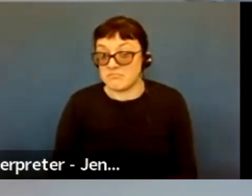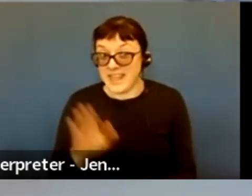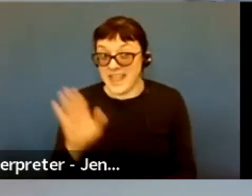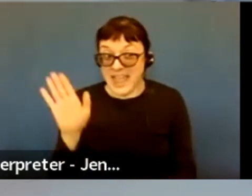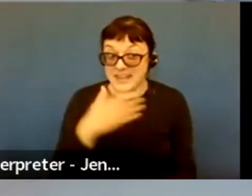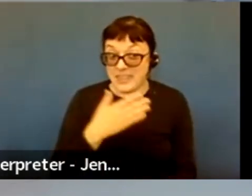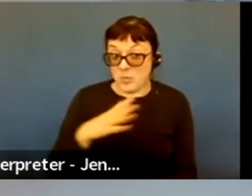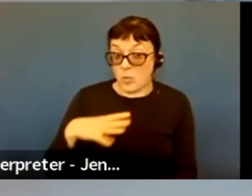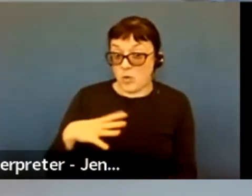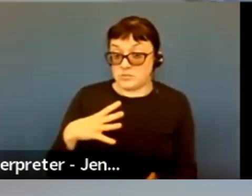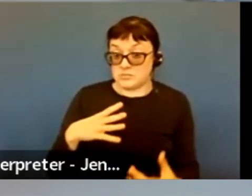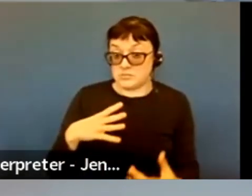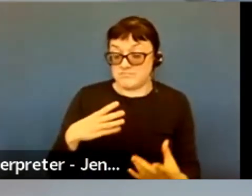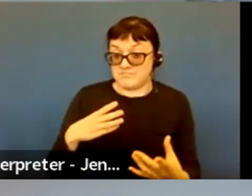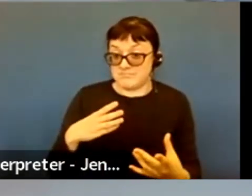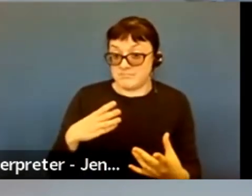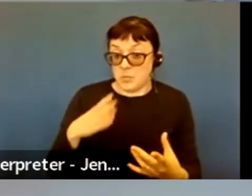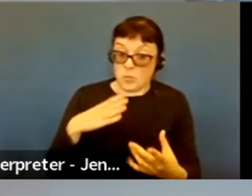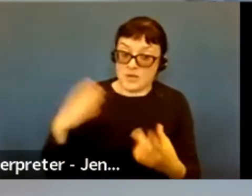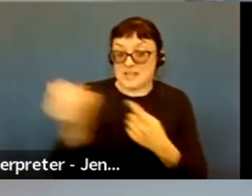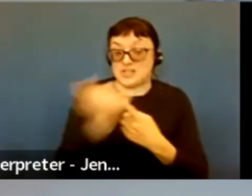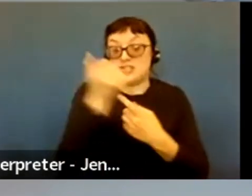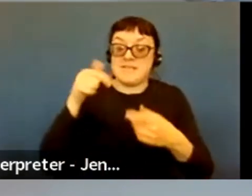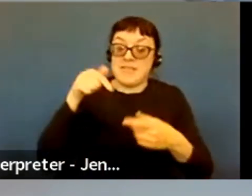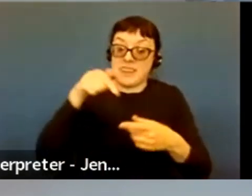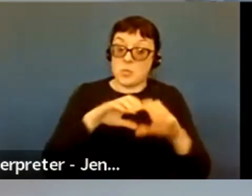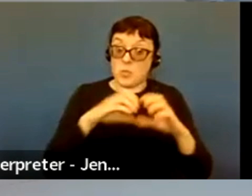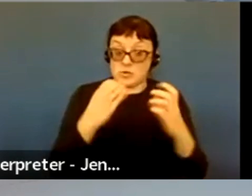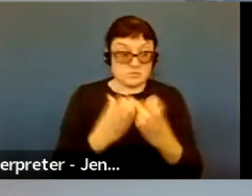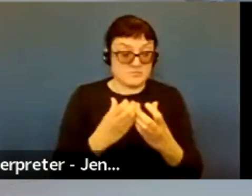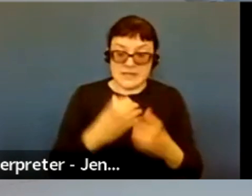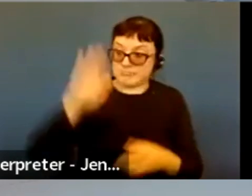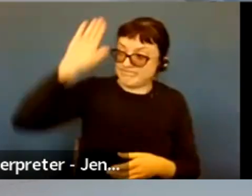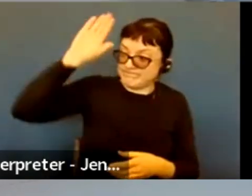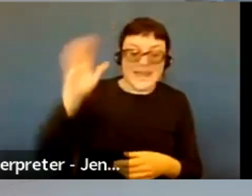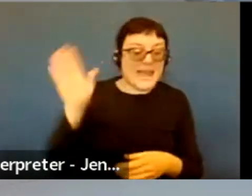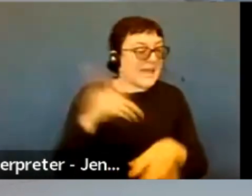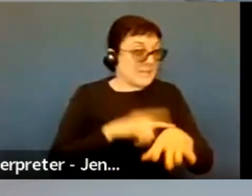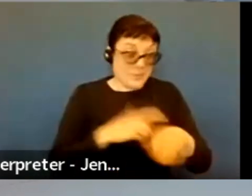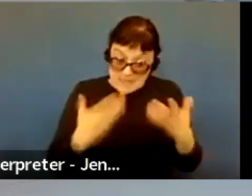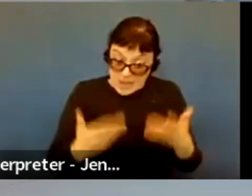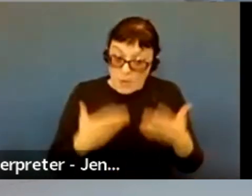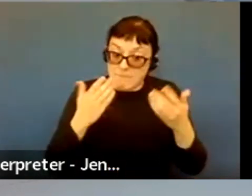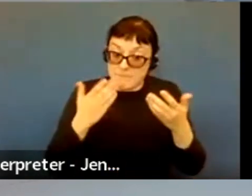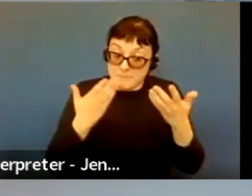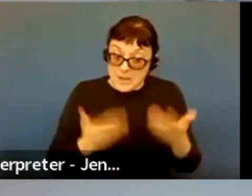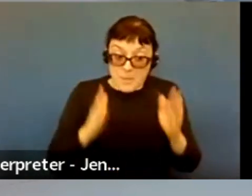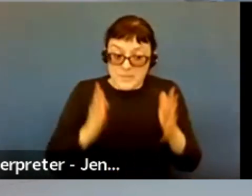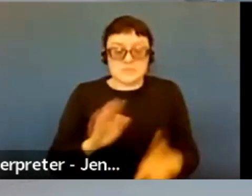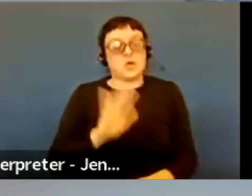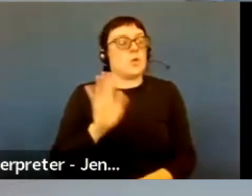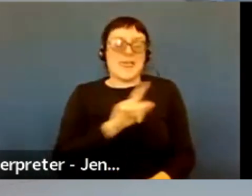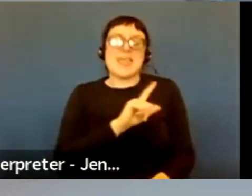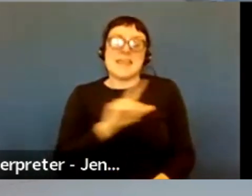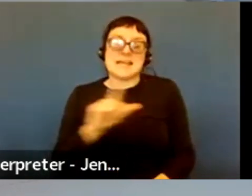Anything that you want to get out of this workshop? You can say it at any time, it doesn't have to be now. This is, I'm hoping that